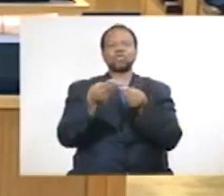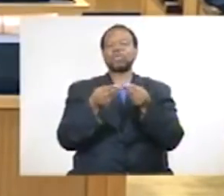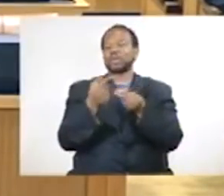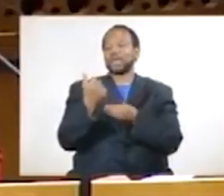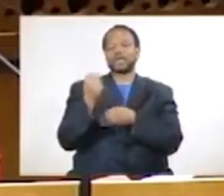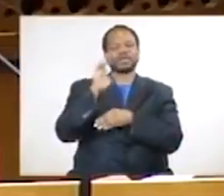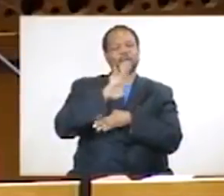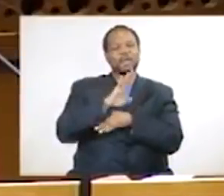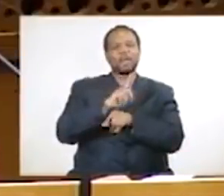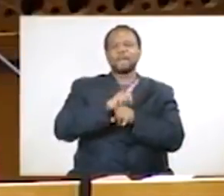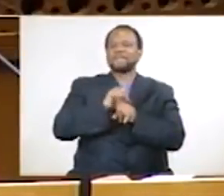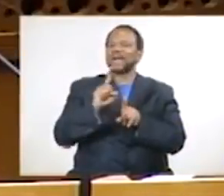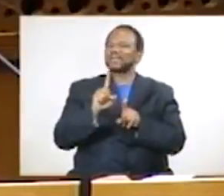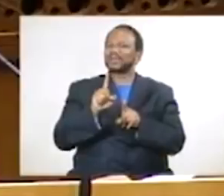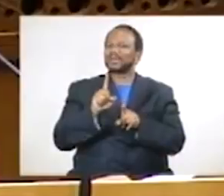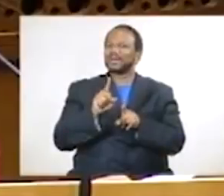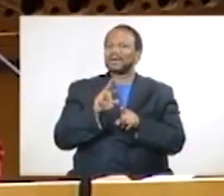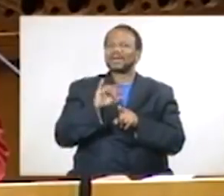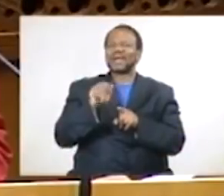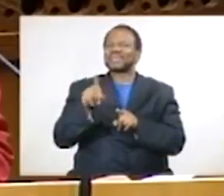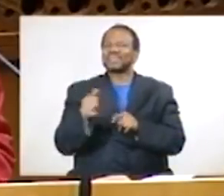Cyril Ramaphosa.